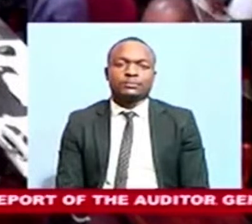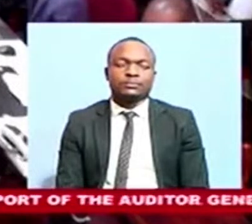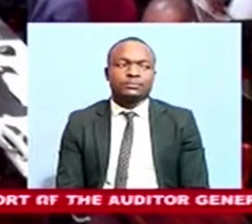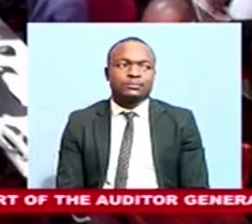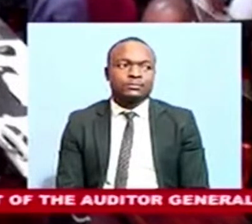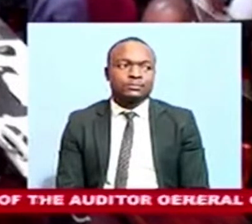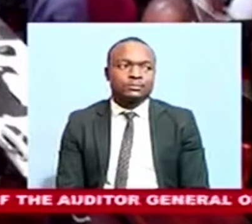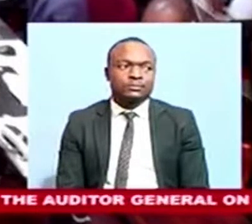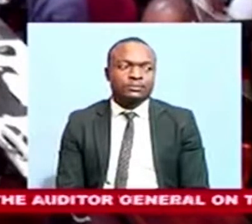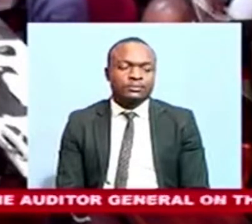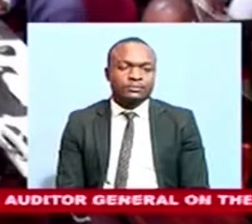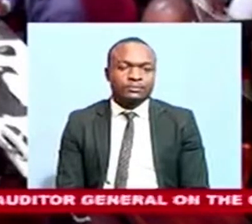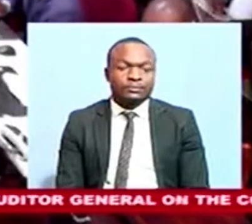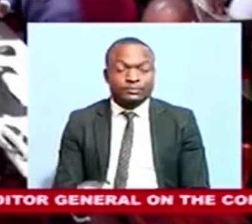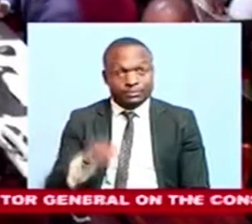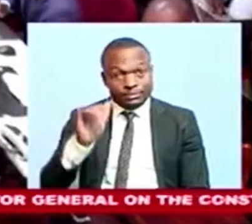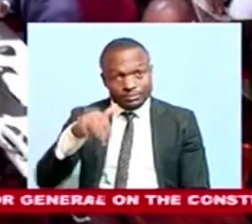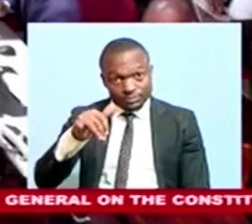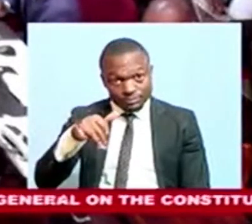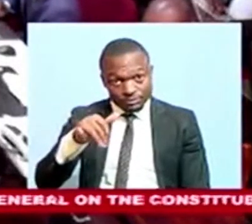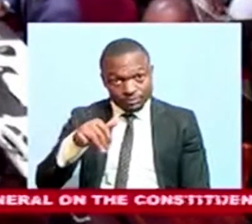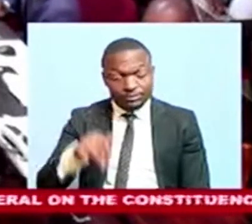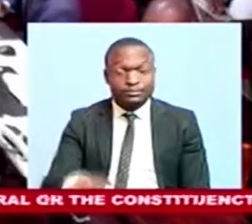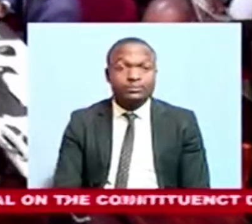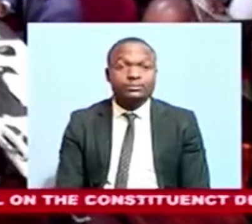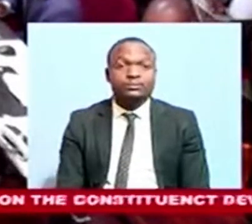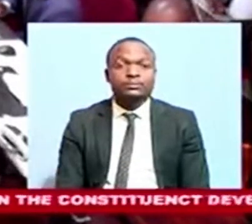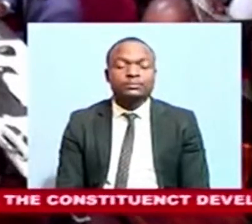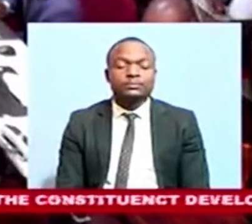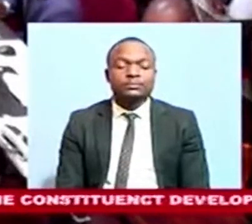you. Sorry. Yes,